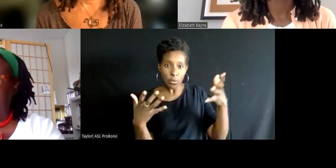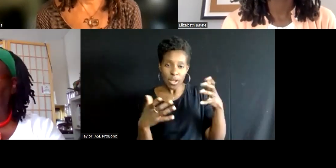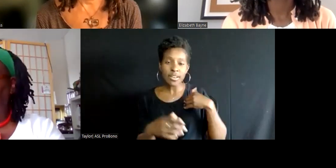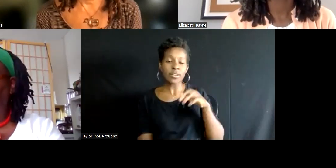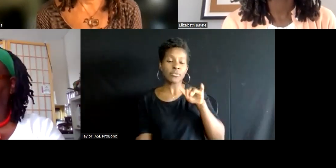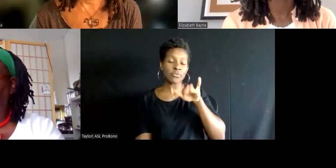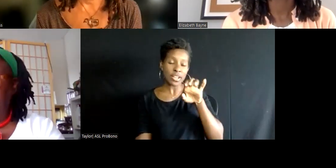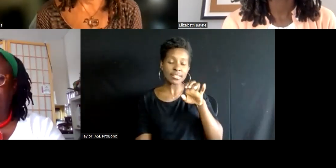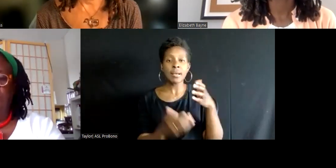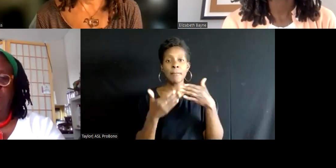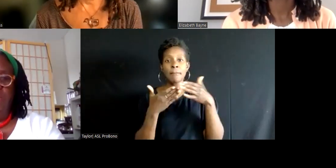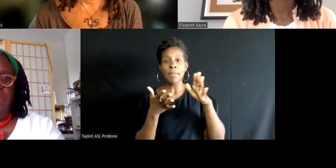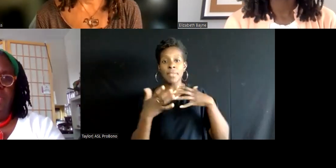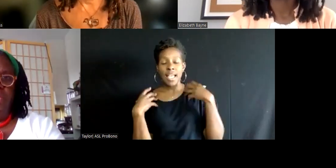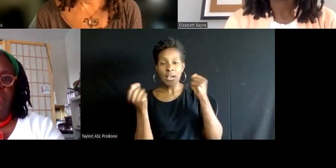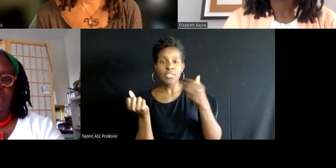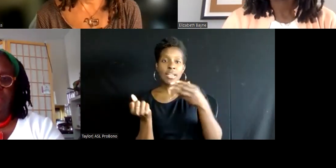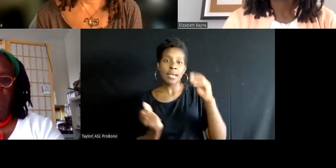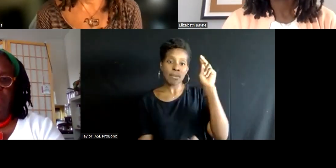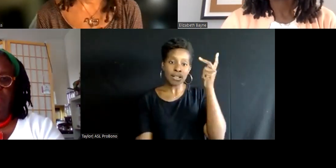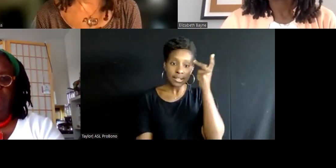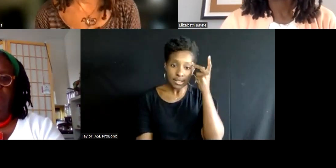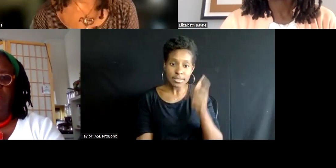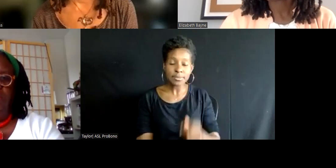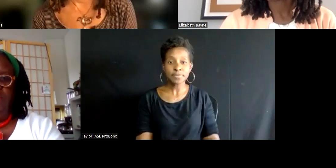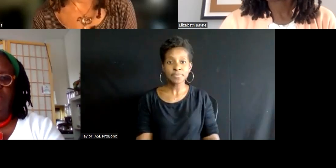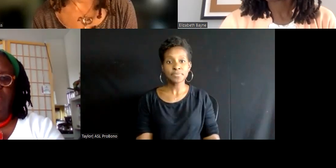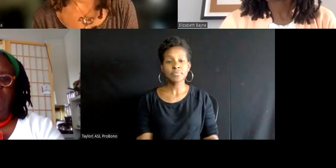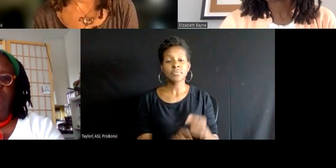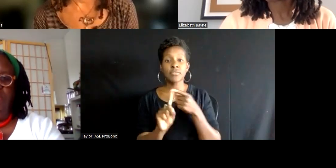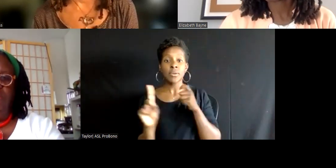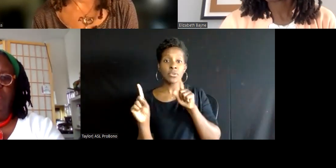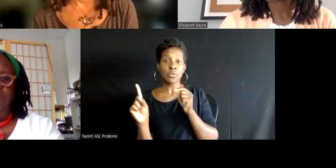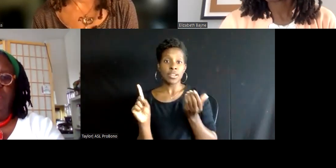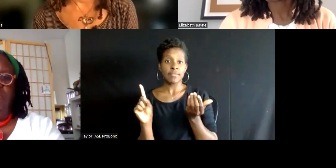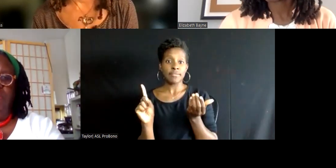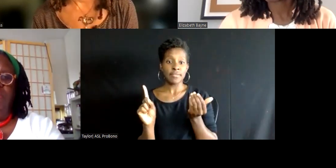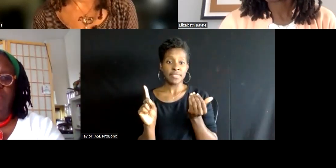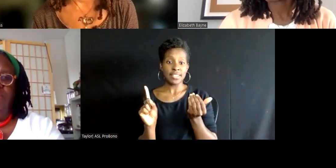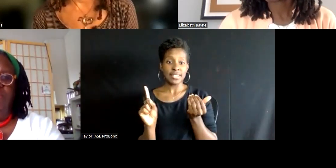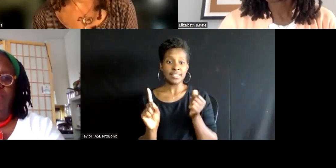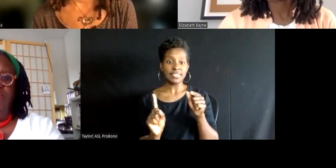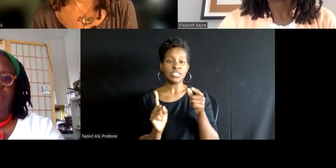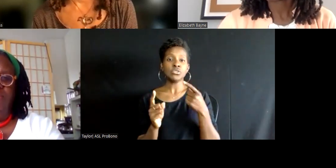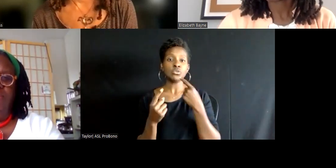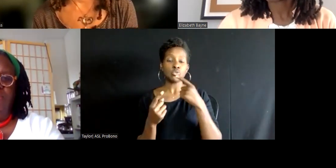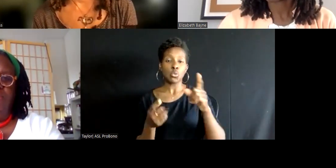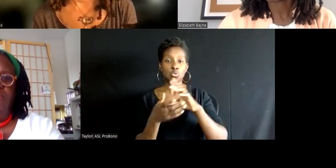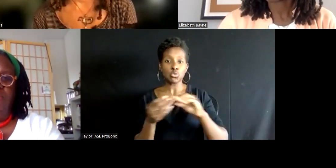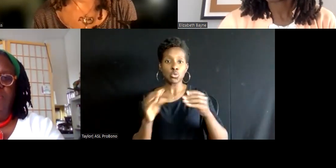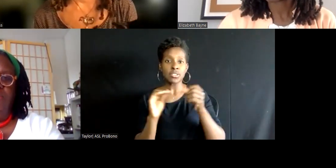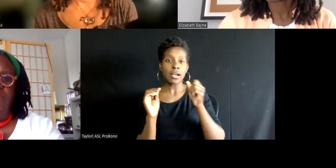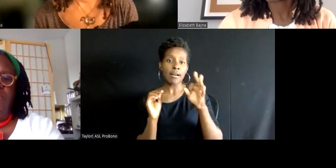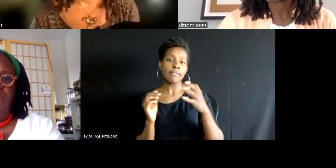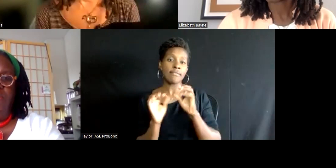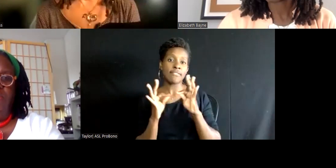and politics. Wilhelmina's War from 2015 told the stories of a family living with HIV in